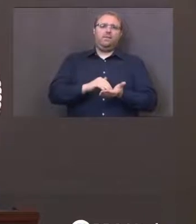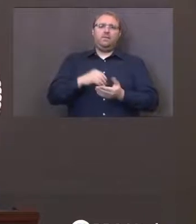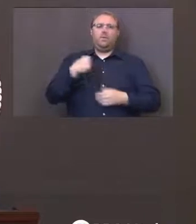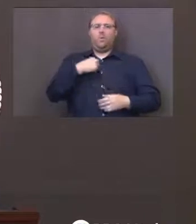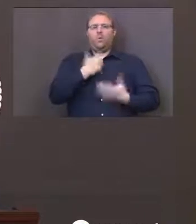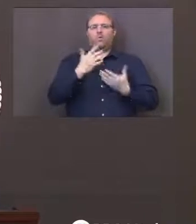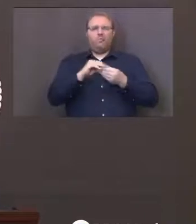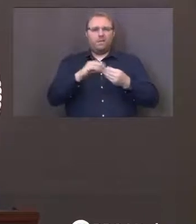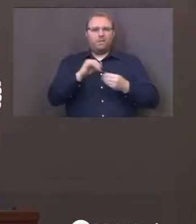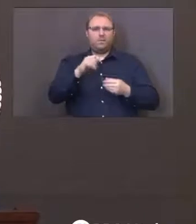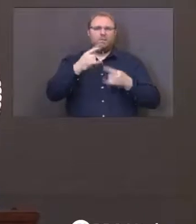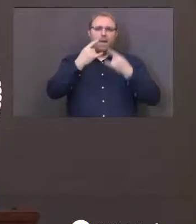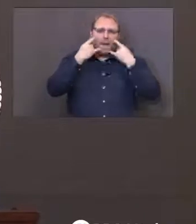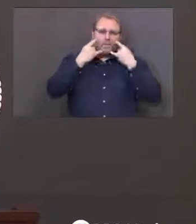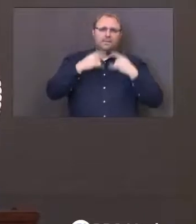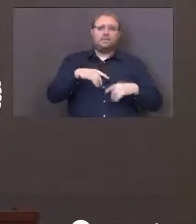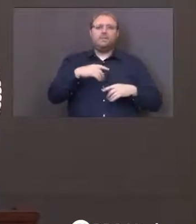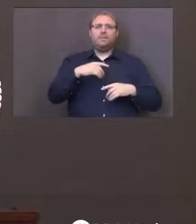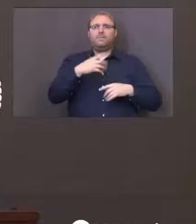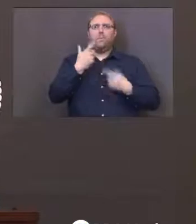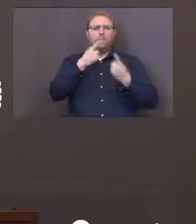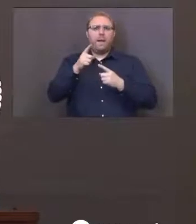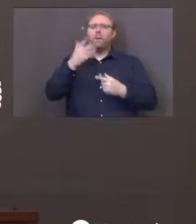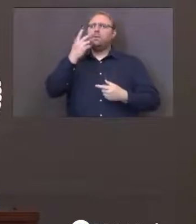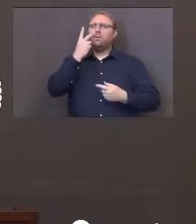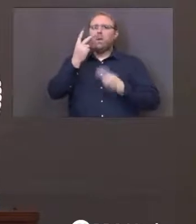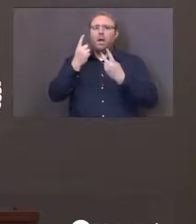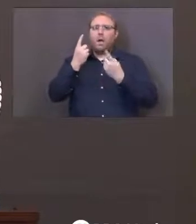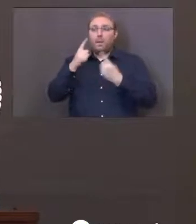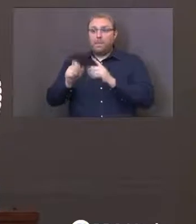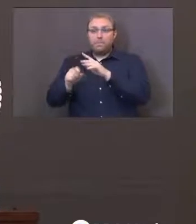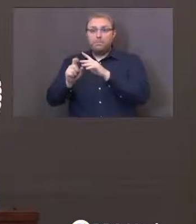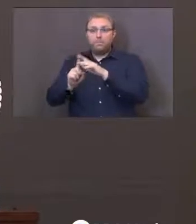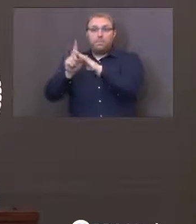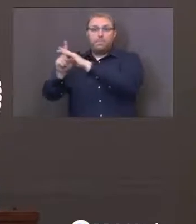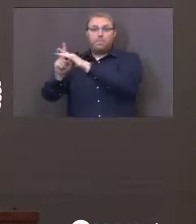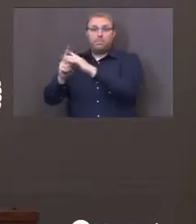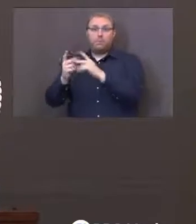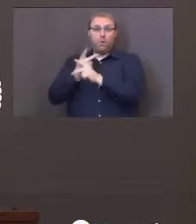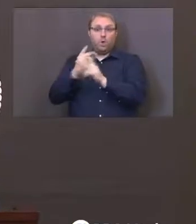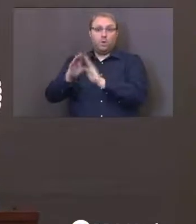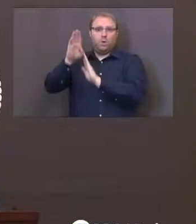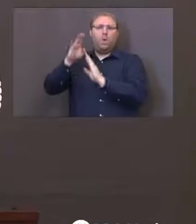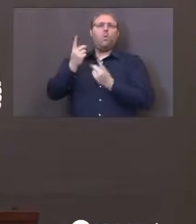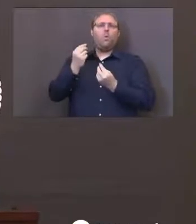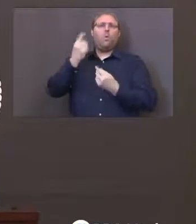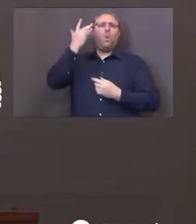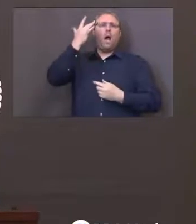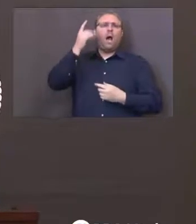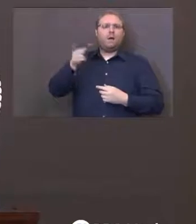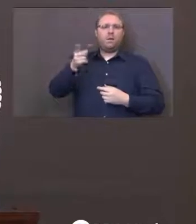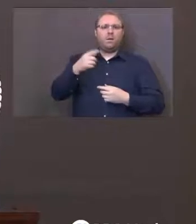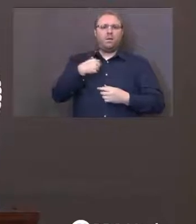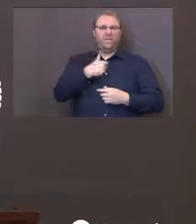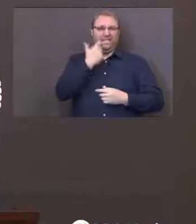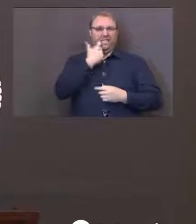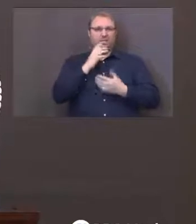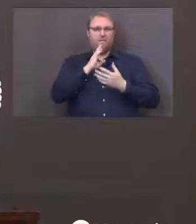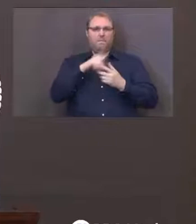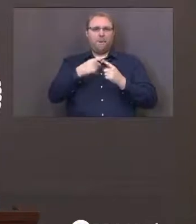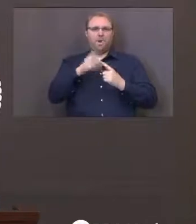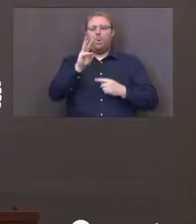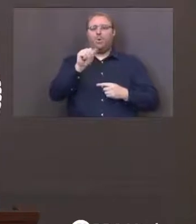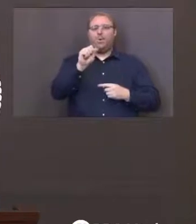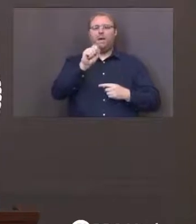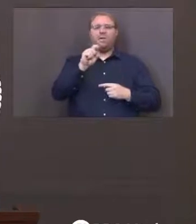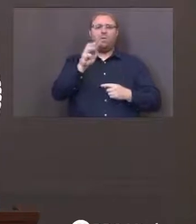we mentioned mask usage. What's happening? What does that look like? We just mentioned the wastewater data. That's very important.